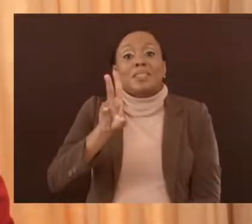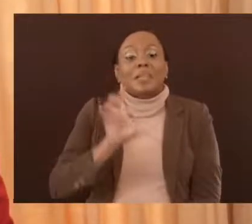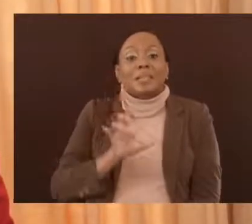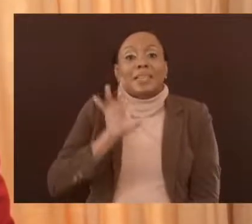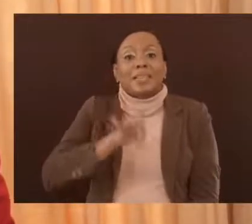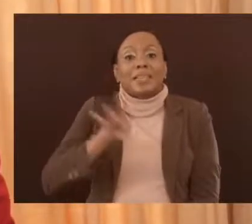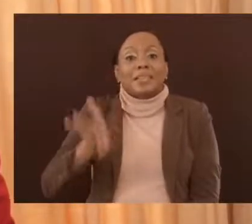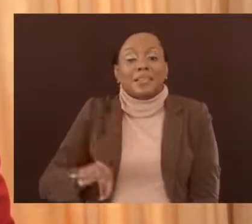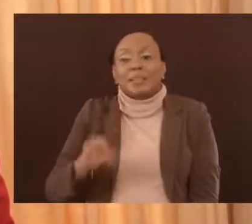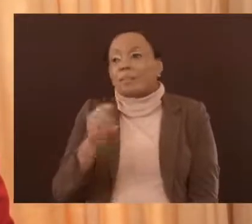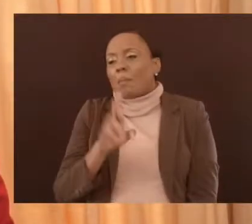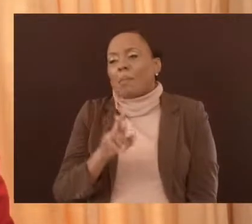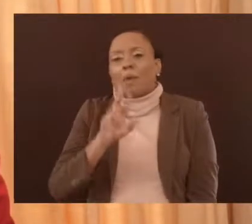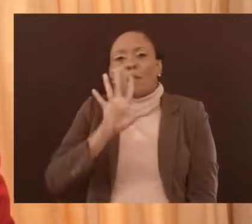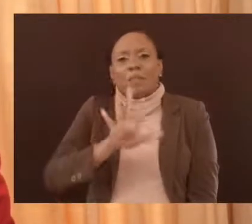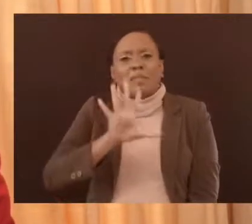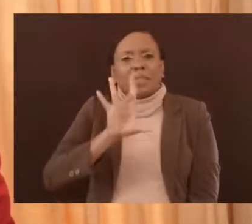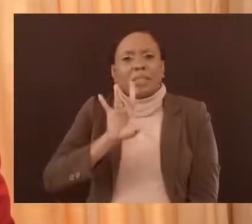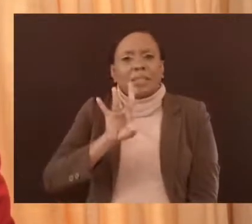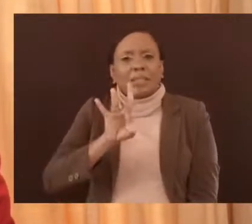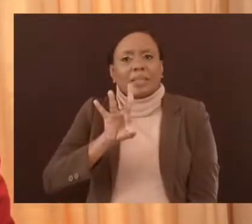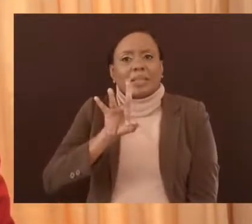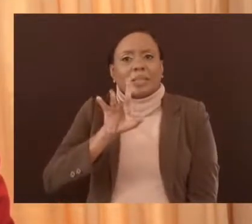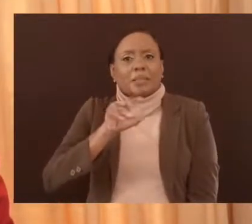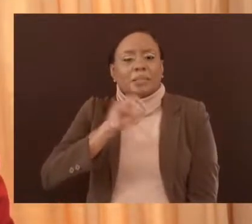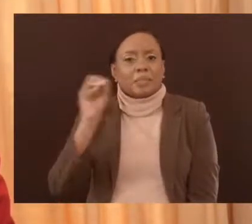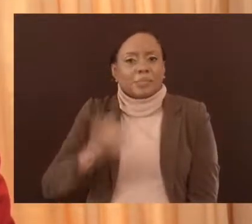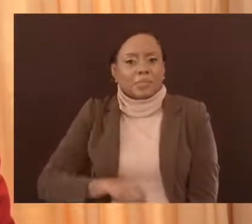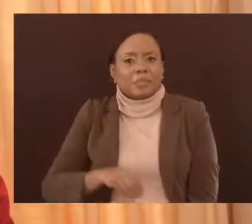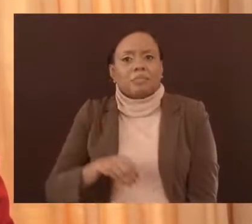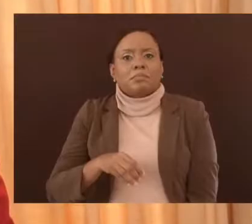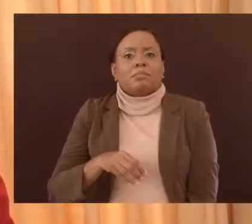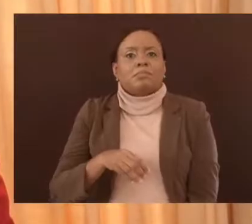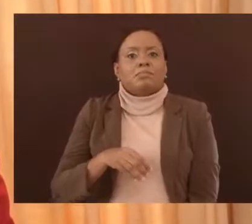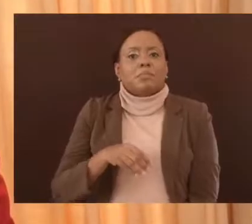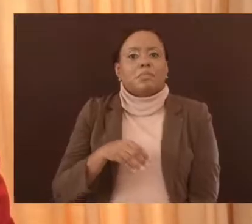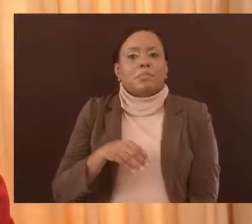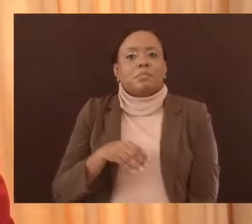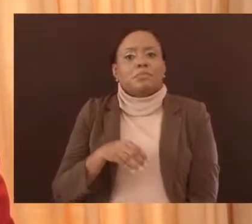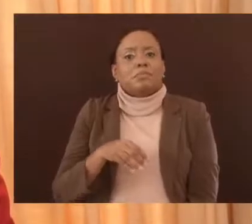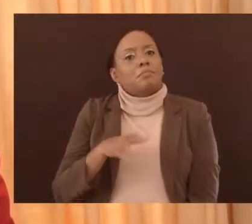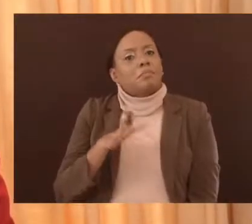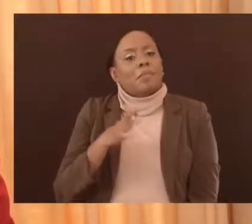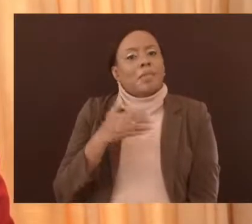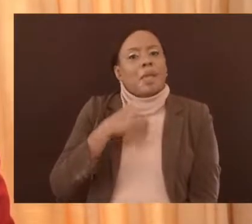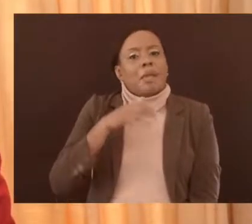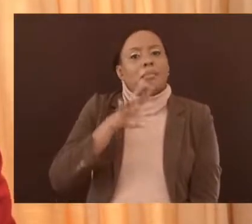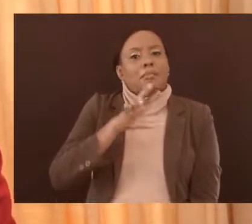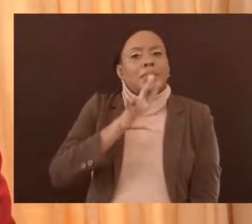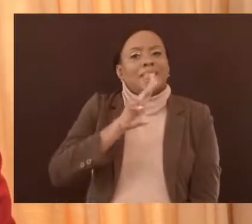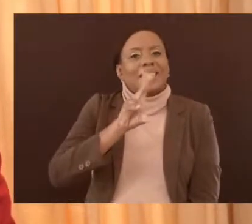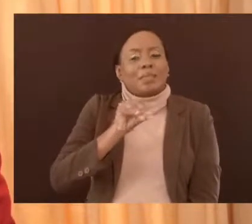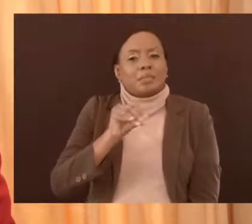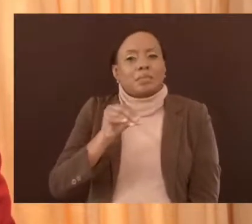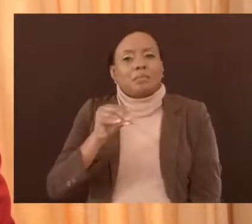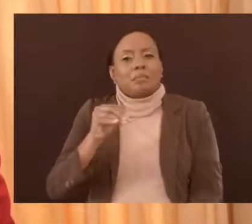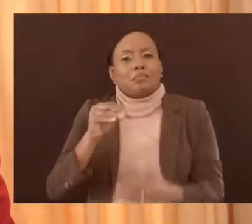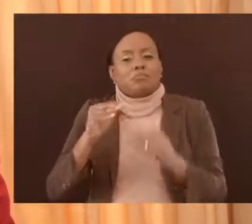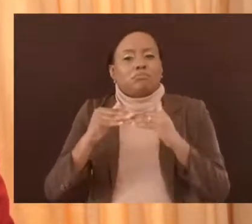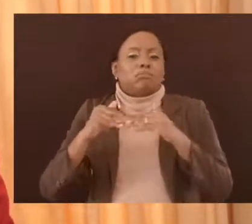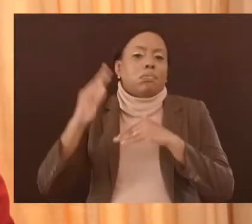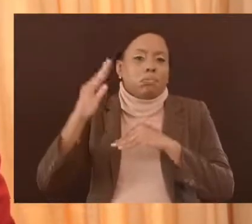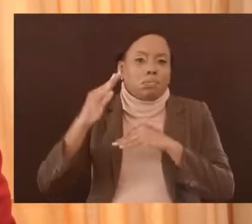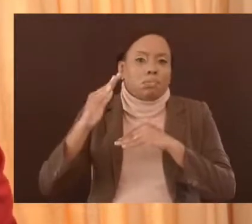1,788 or 53.6% of the students scoring between 70 and 100 marks as compared to 2,090